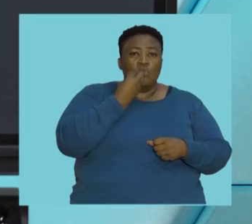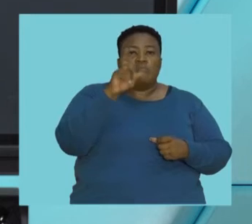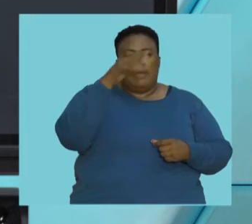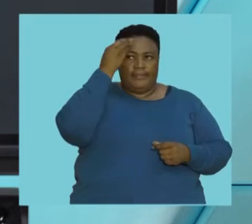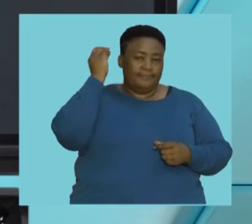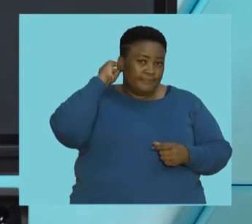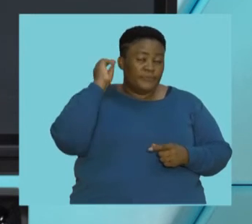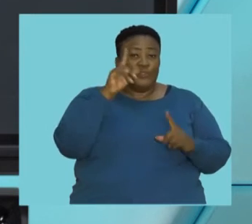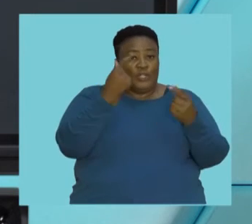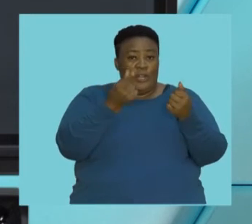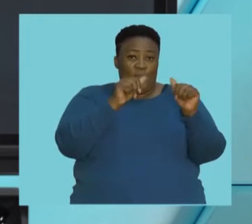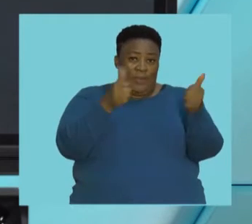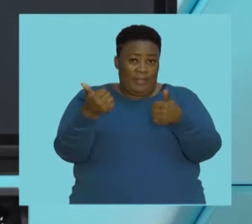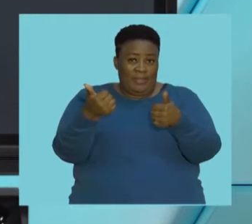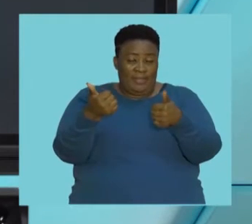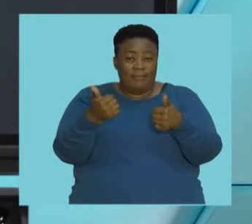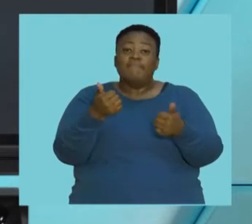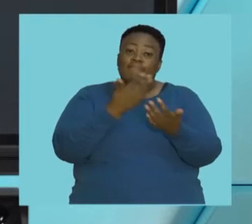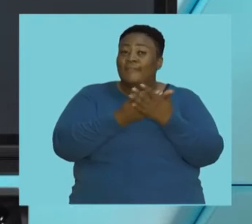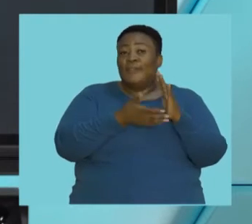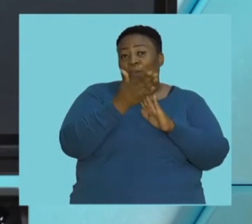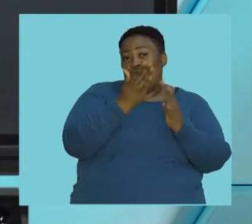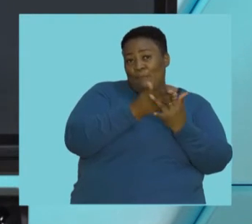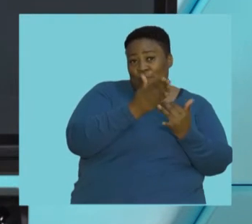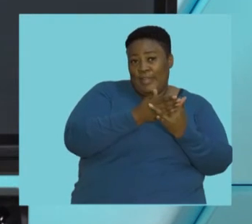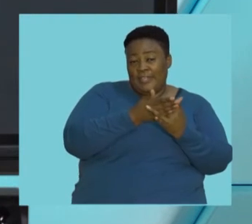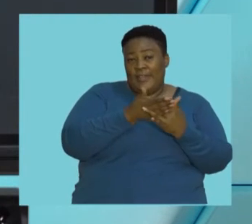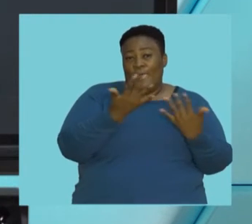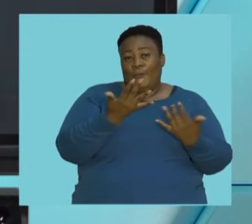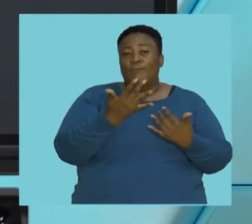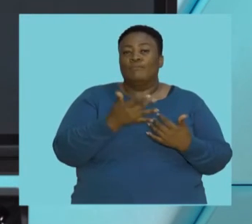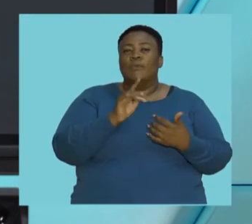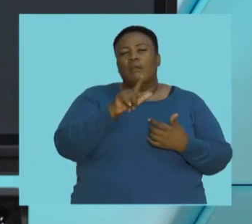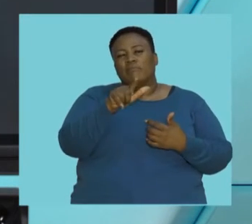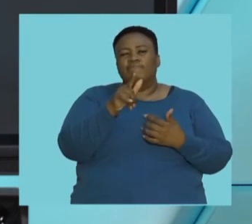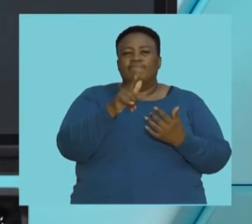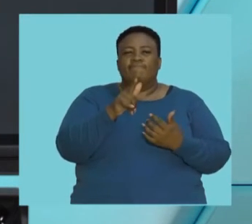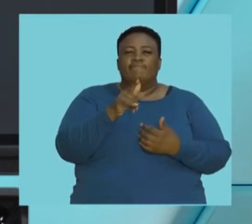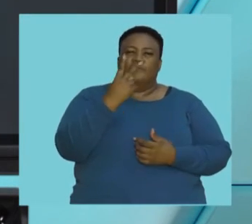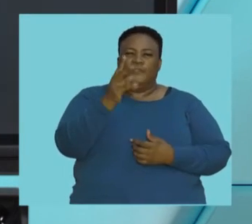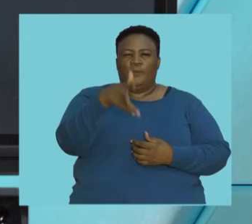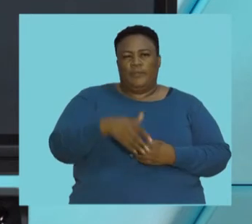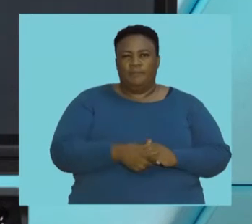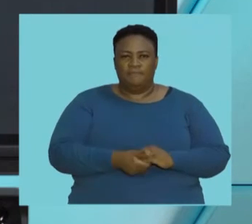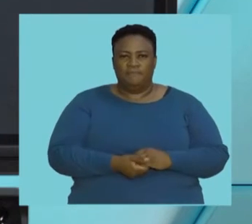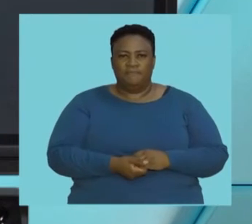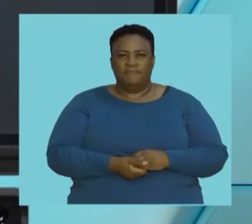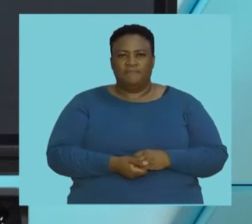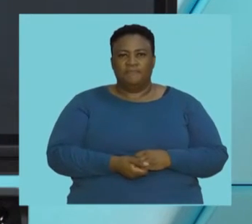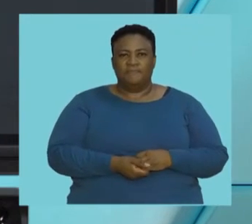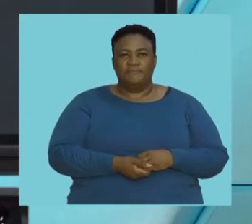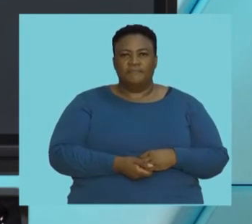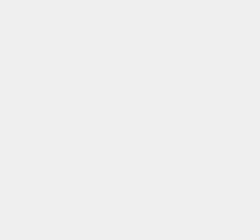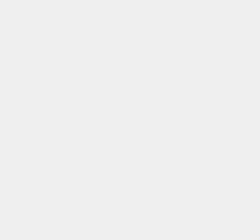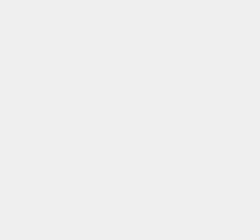So consider that, guys. So you guys have done well. You guys deserve a break. Let's tune in after a little break, and I'll see